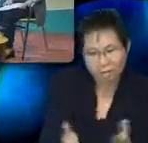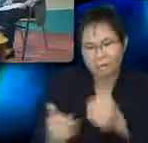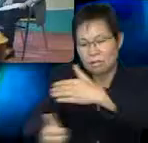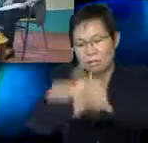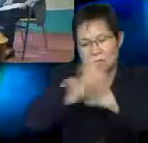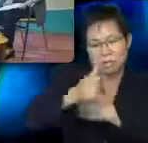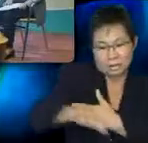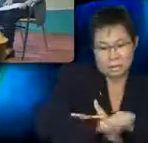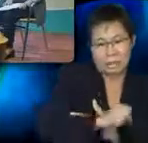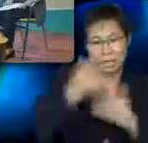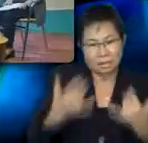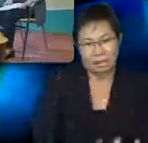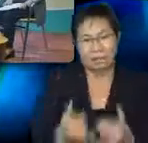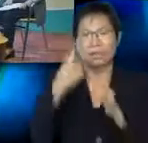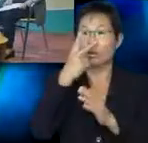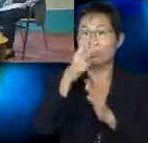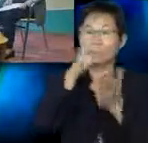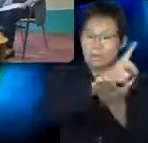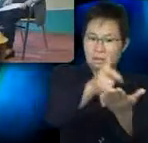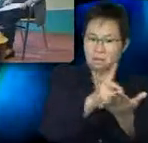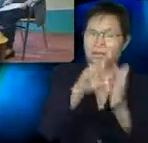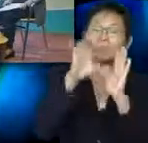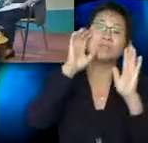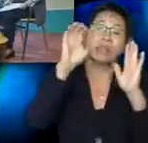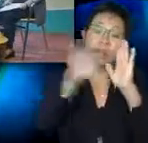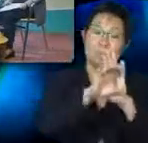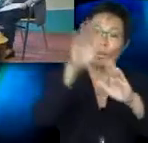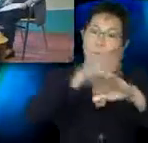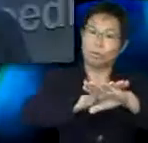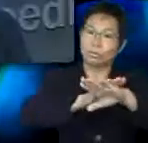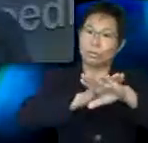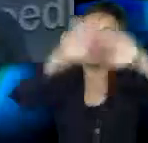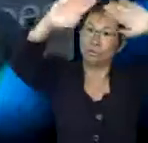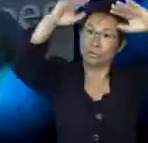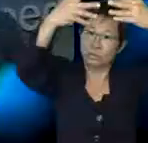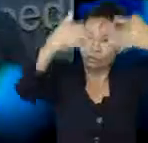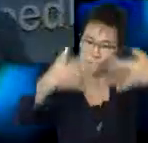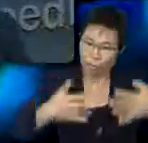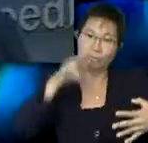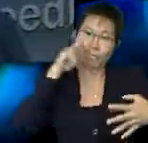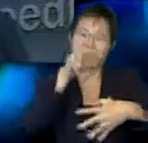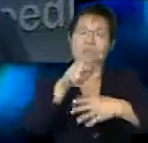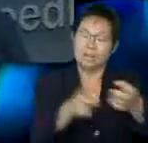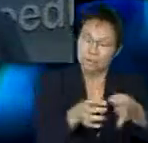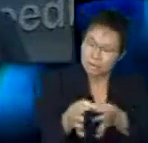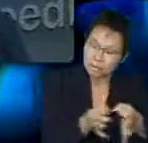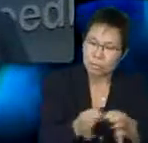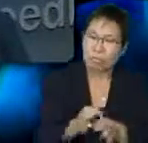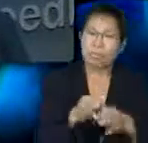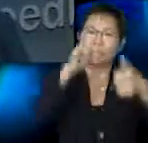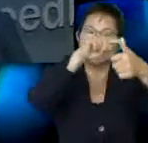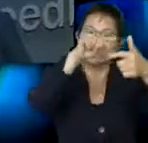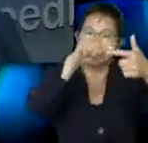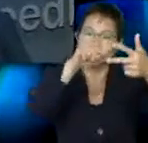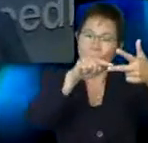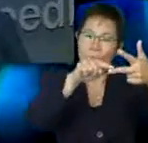We will now look at this diagram on your screens in a moment that will illustrate these 3